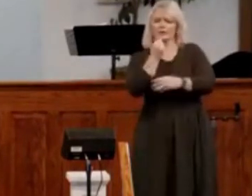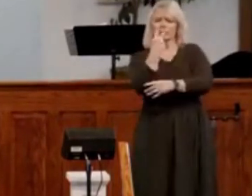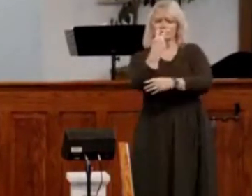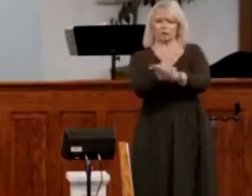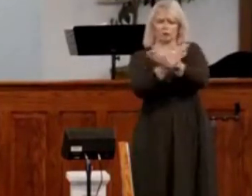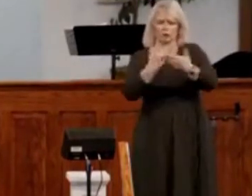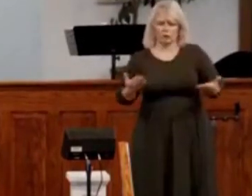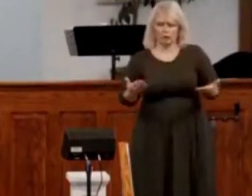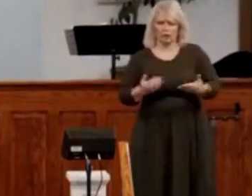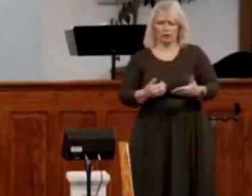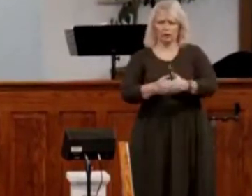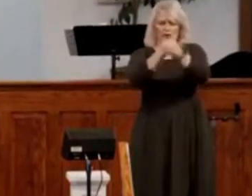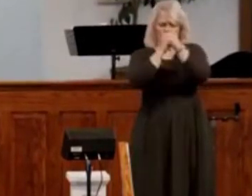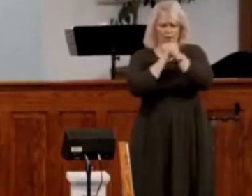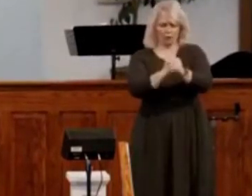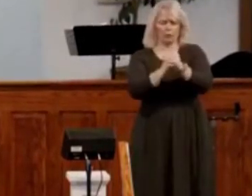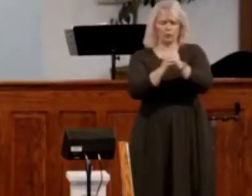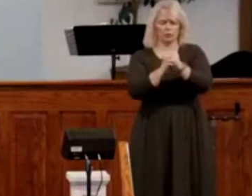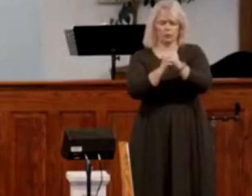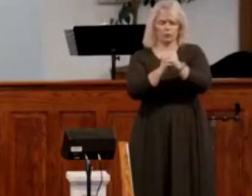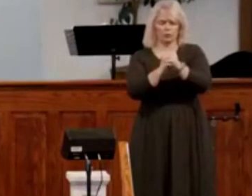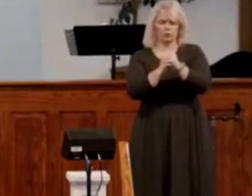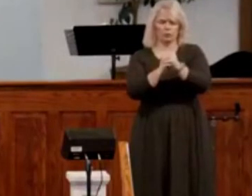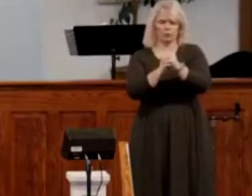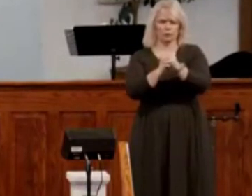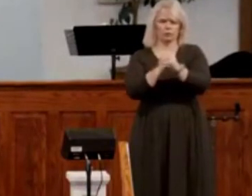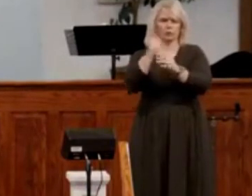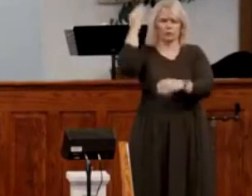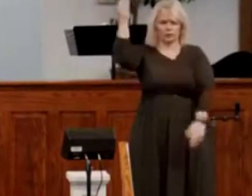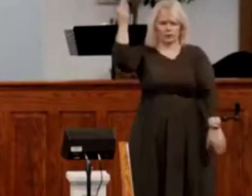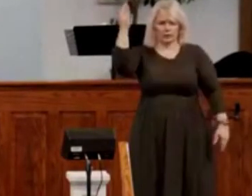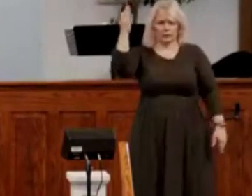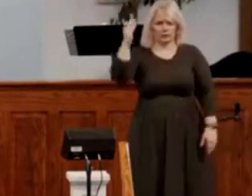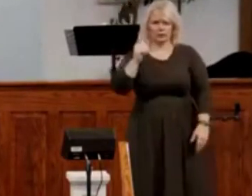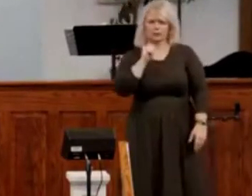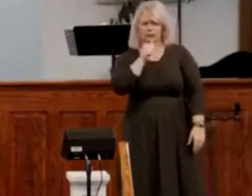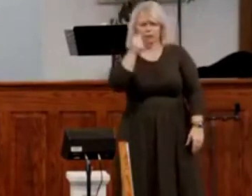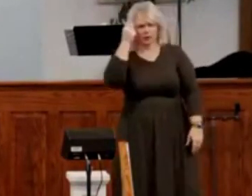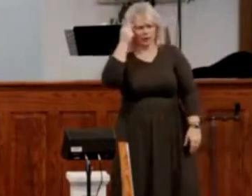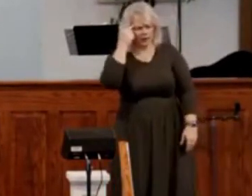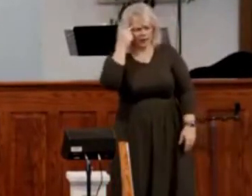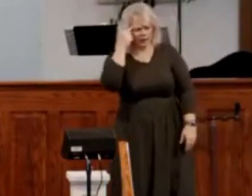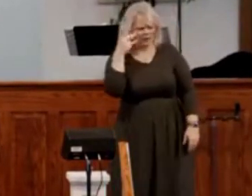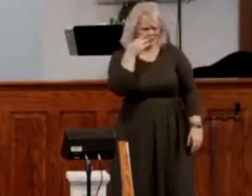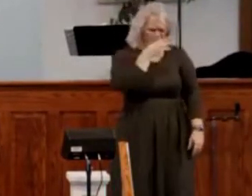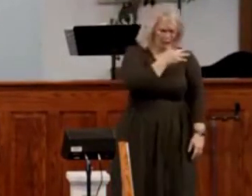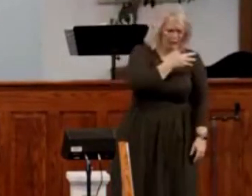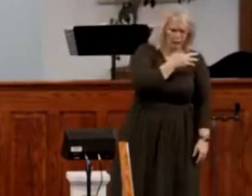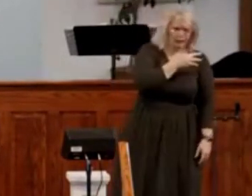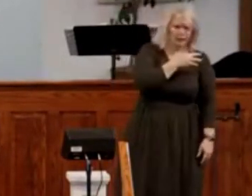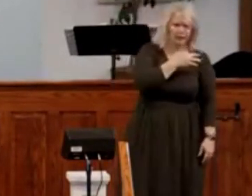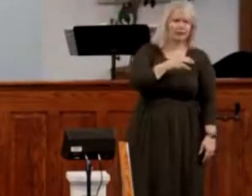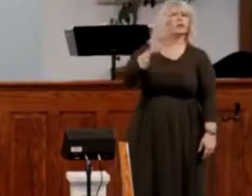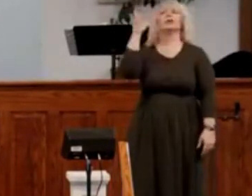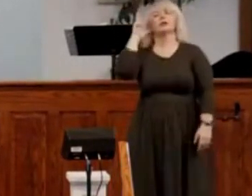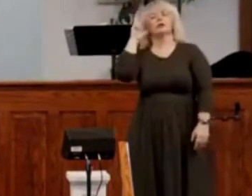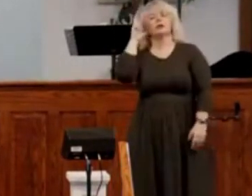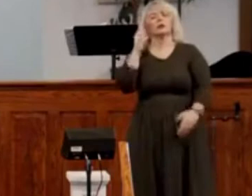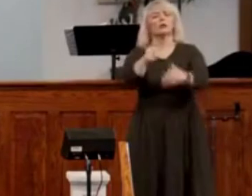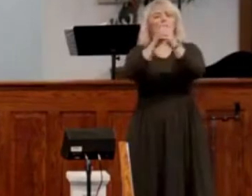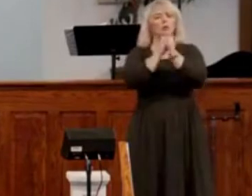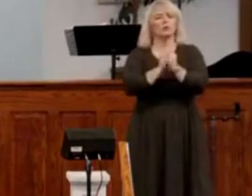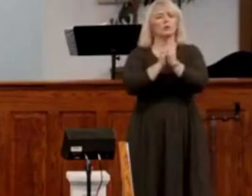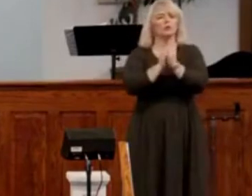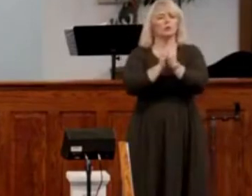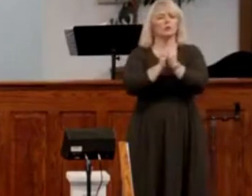them. It says that they worshiped him. Now, I don't think that it's too strange to hear that the disciples worshiped